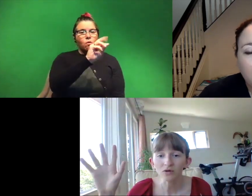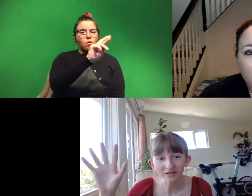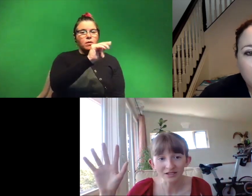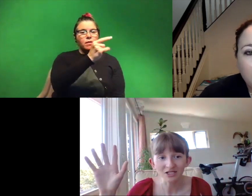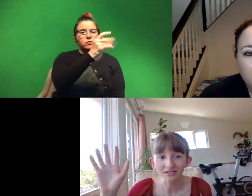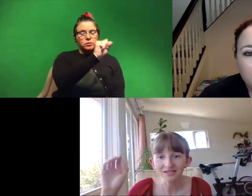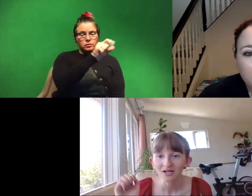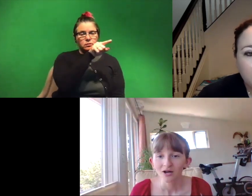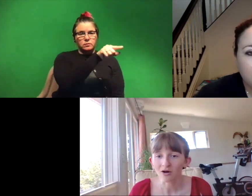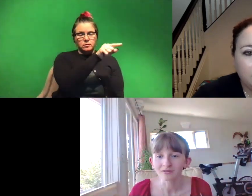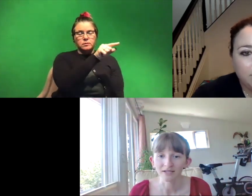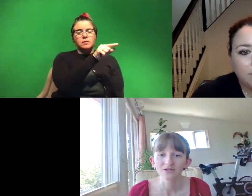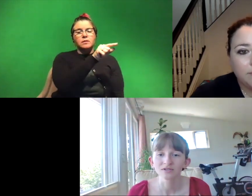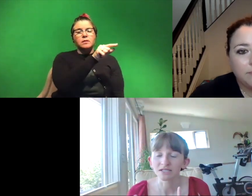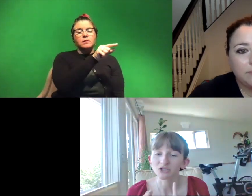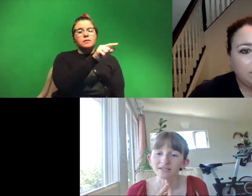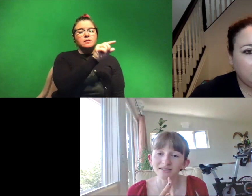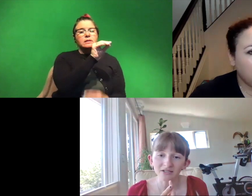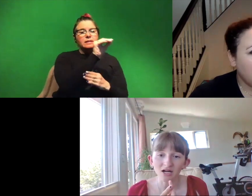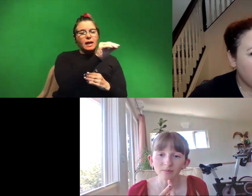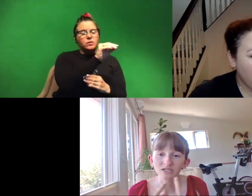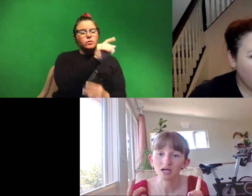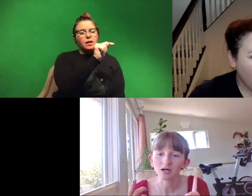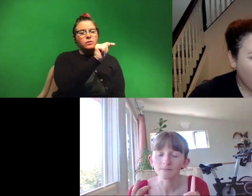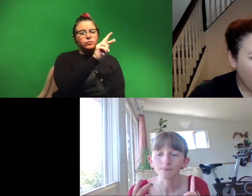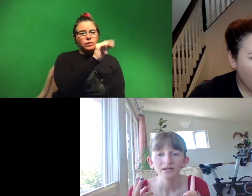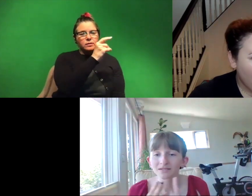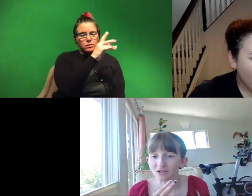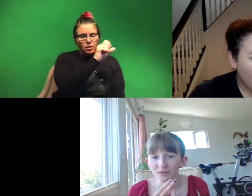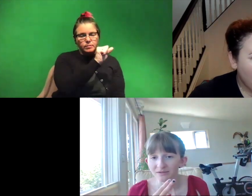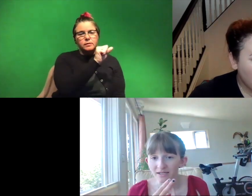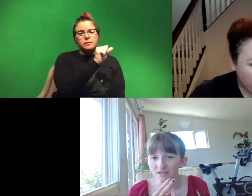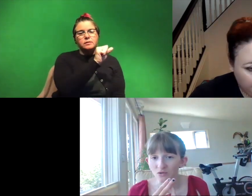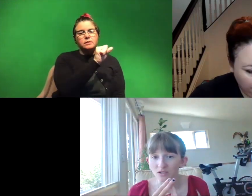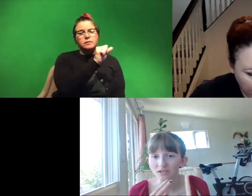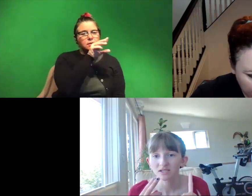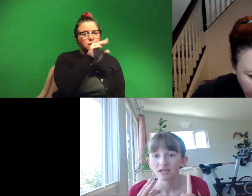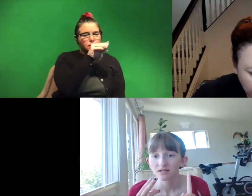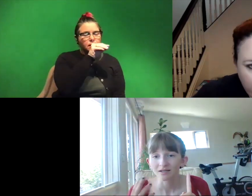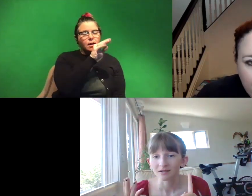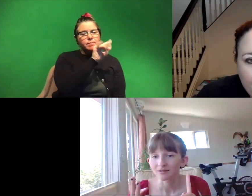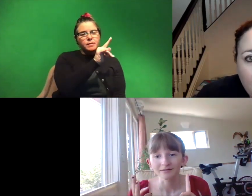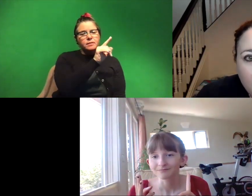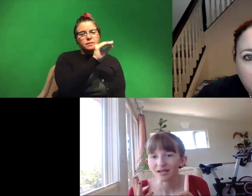And Ornithischians are dinosaurs like Triceratops, duck-billed dinosaurs,